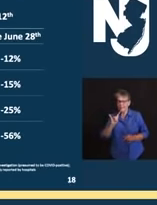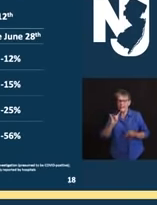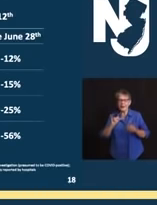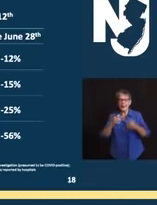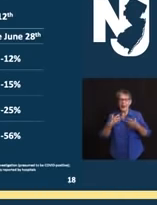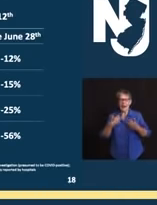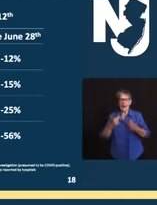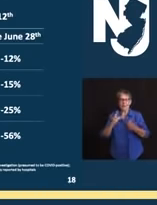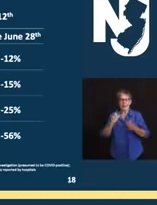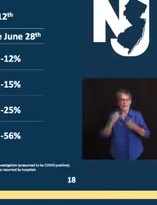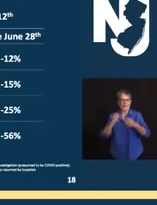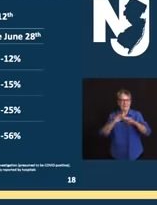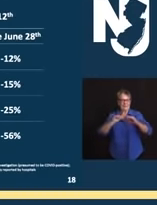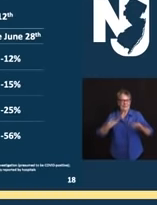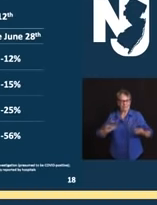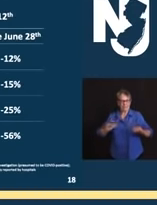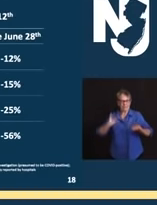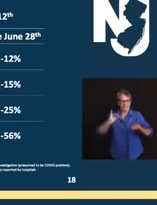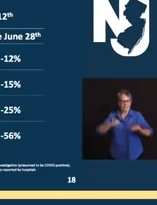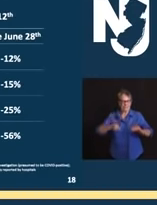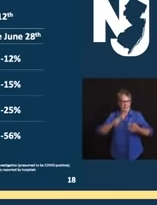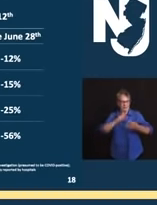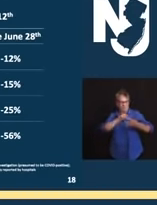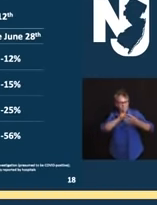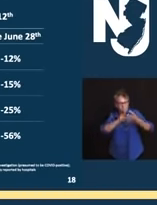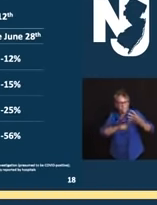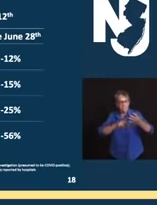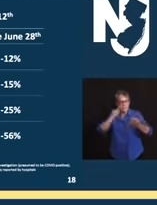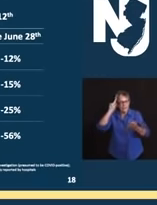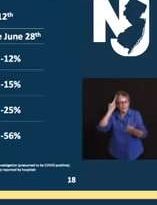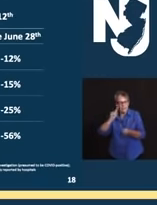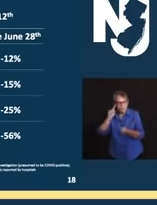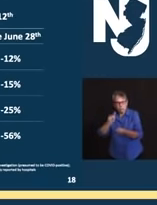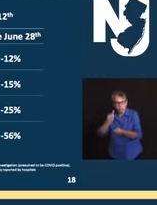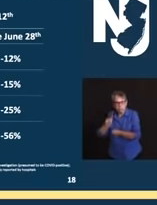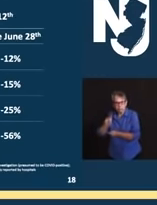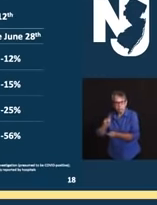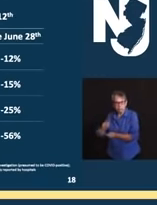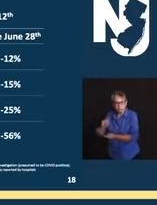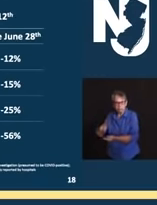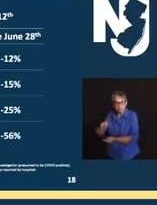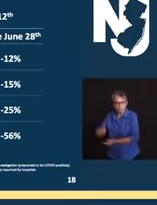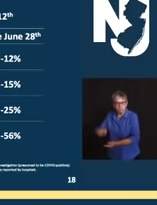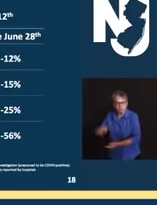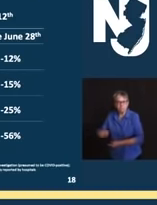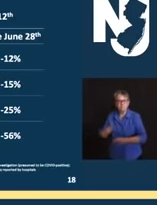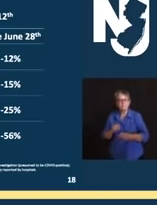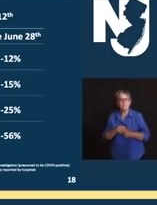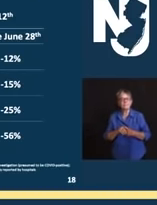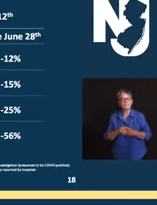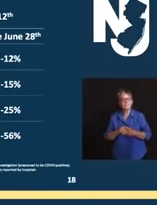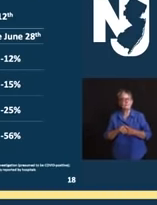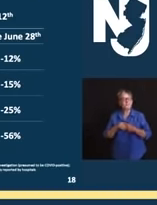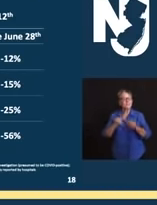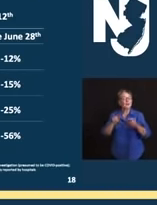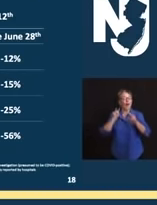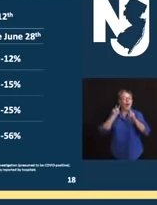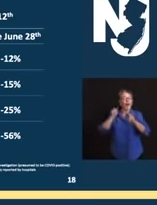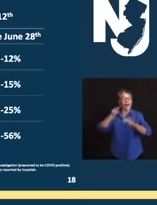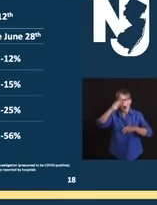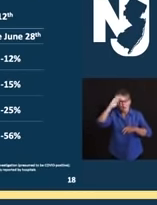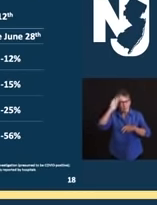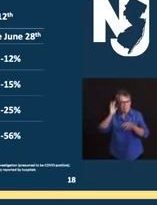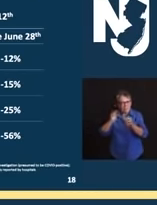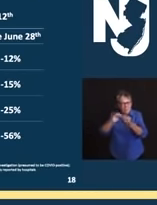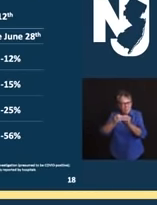response. I keep hearing the voices of those who look only at our hospital numbers, which indeed are meaningfully better, to say that